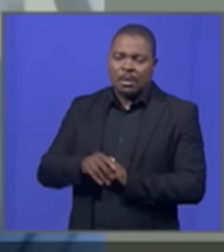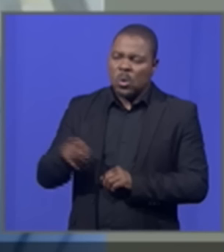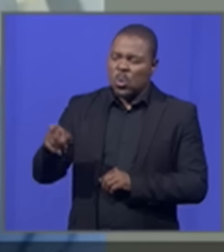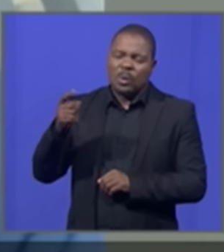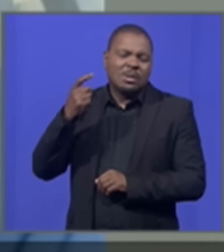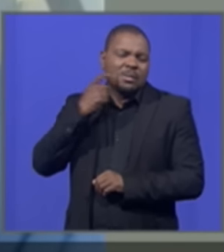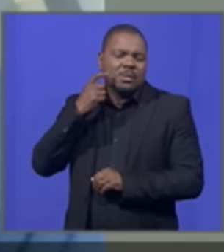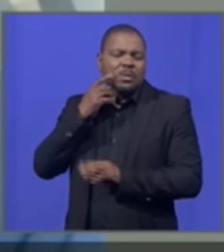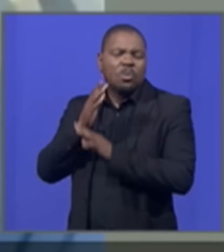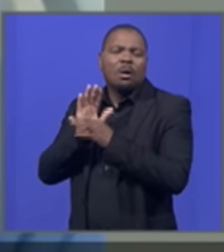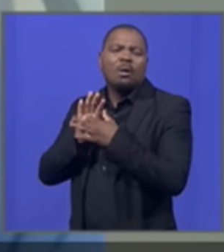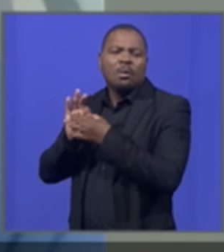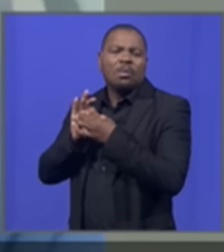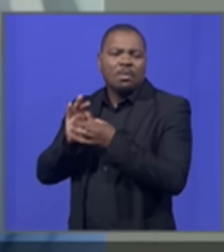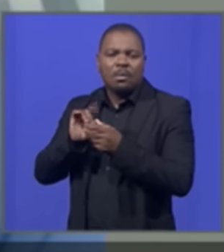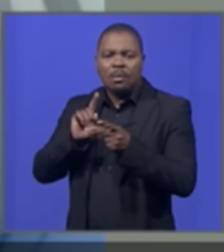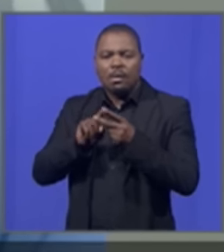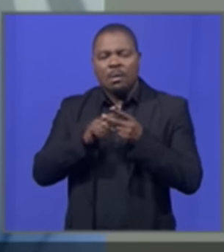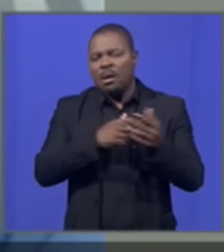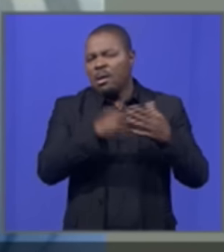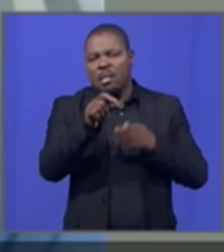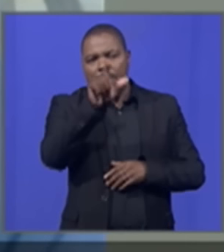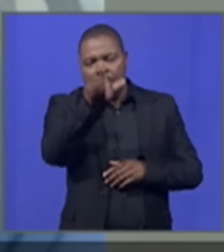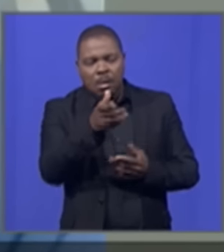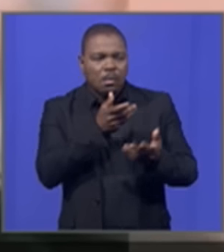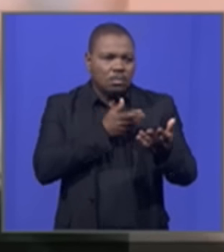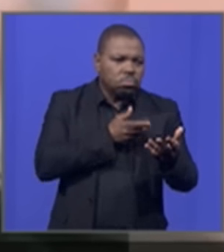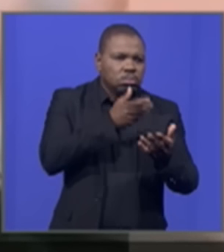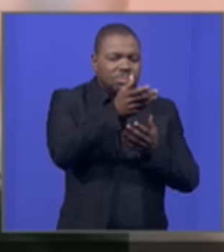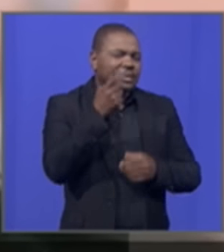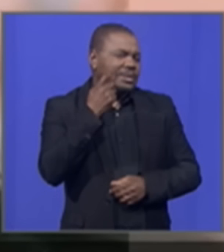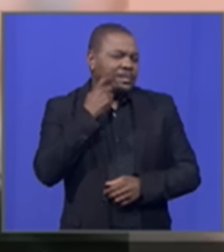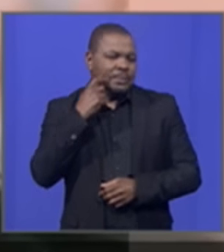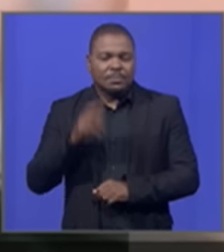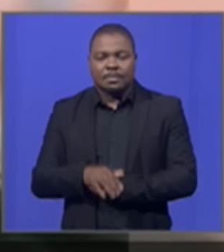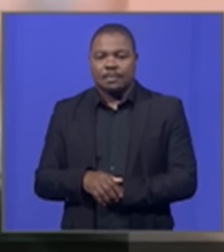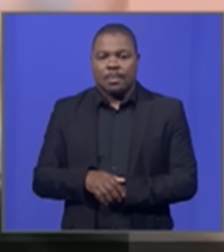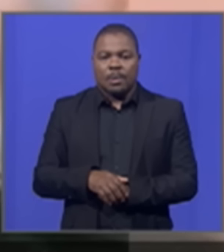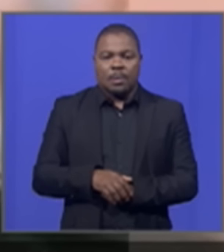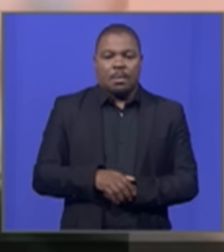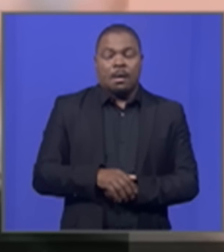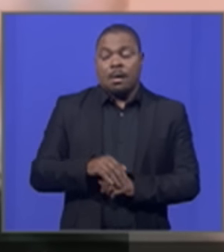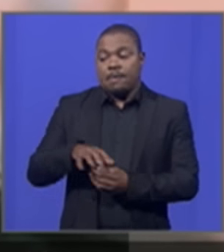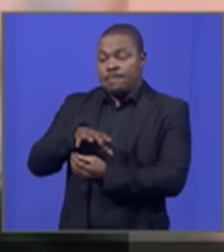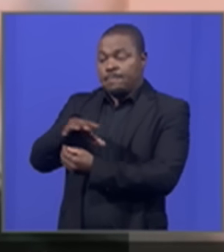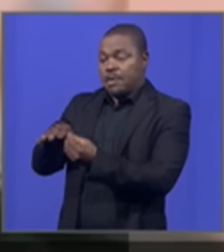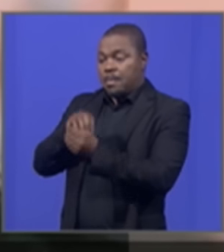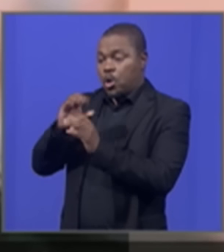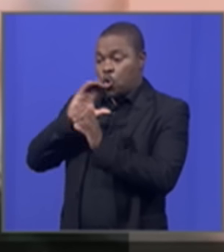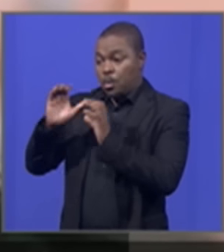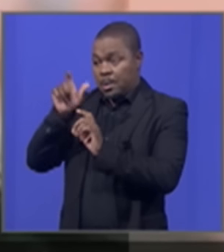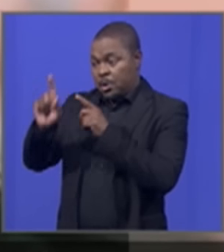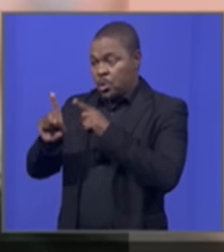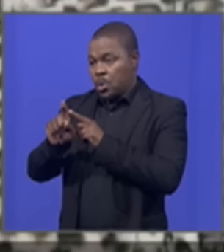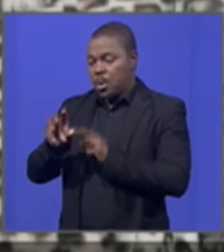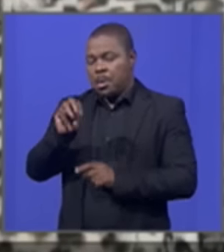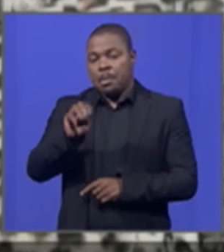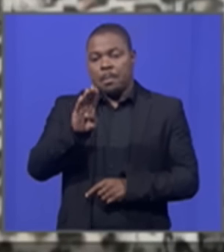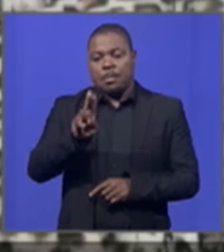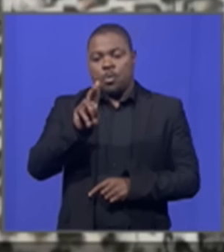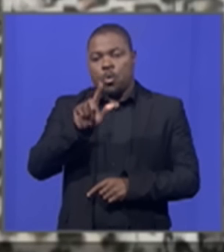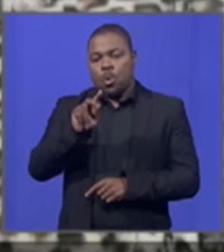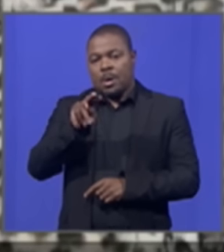bonolo, o kgona ho bua le mang kapa mang. Go sa le jalo sebueledi sa lelapa William Bulwane a re lelapa